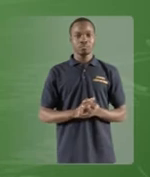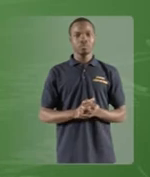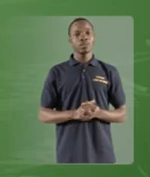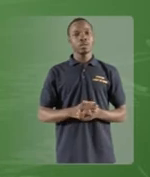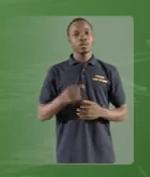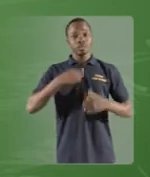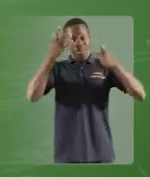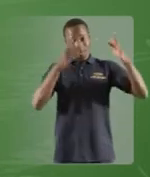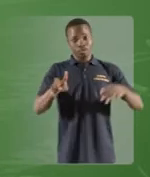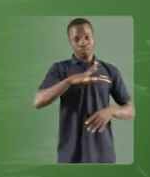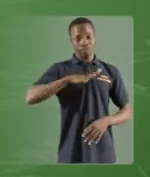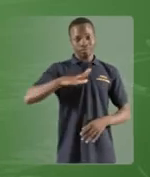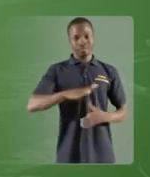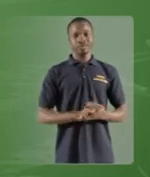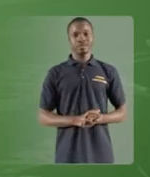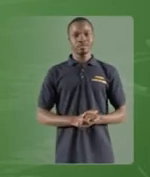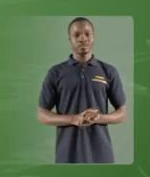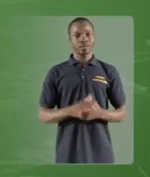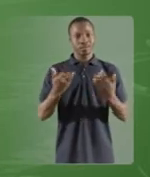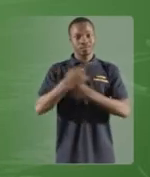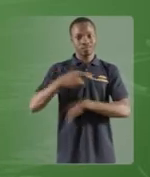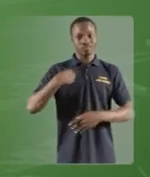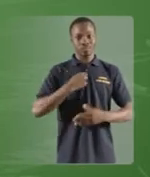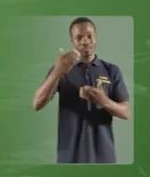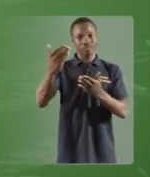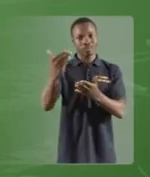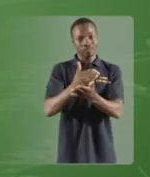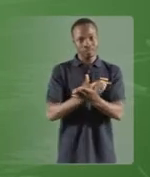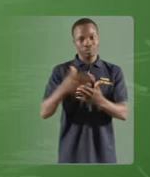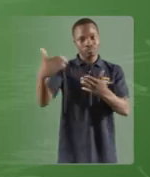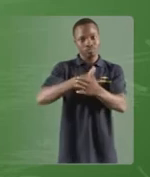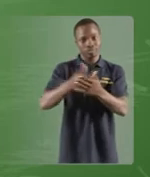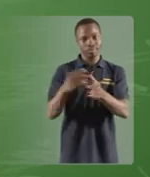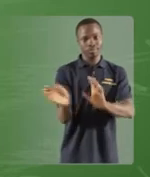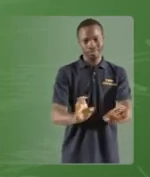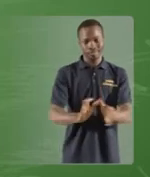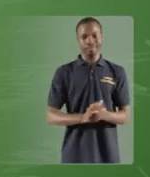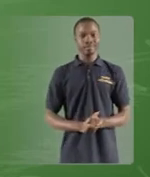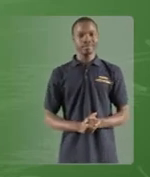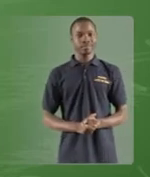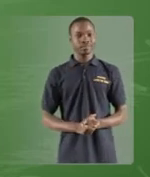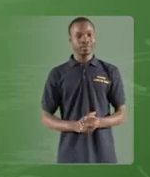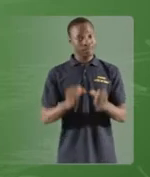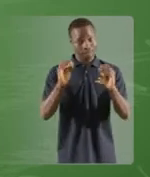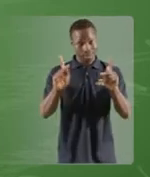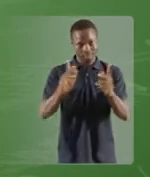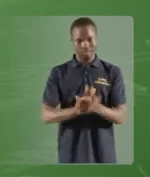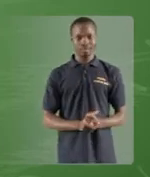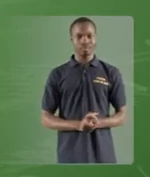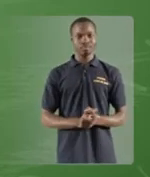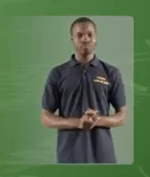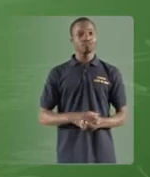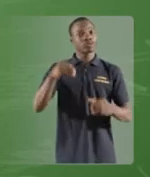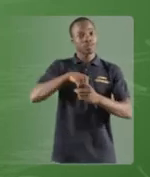fine. Well, we're going to have a new lesson today again. All right, we are still in Unit